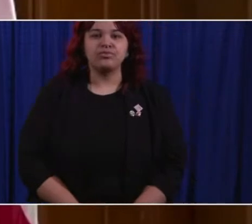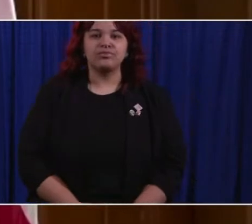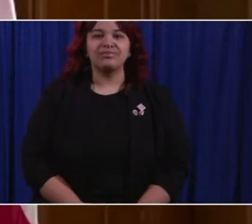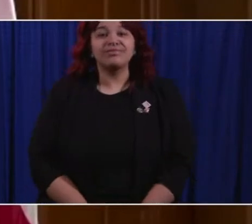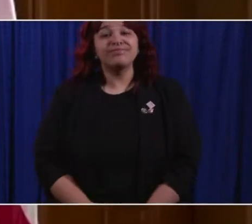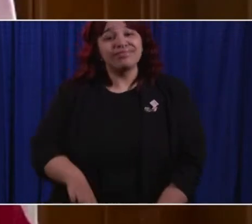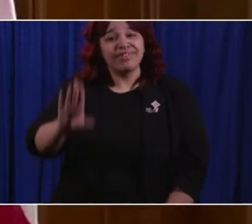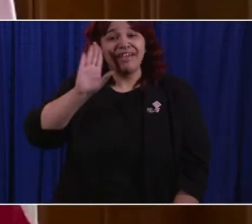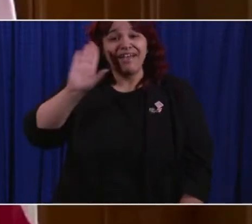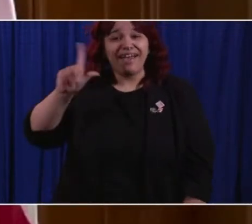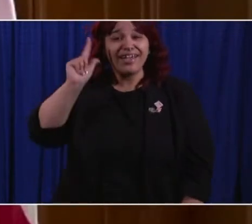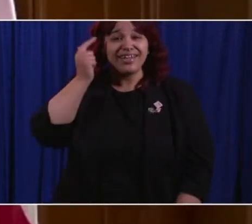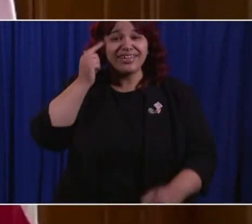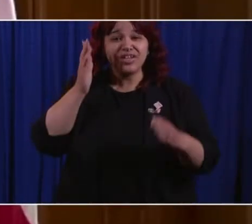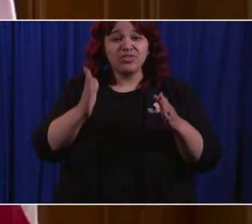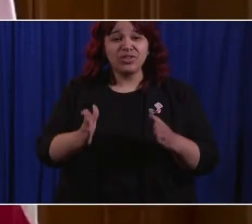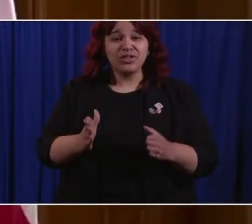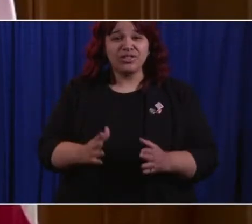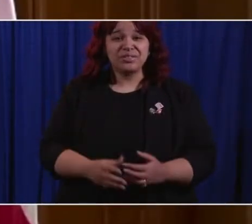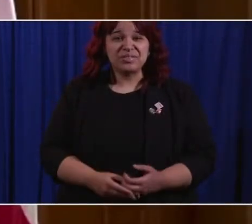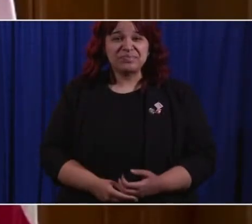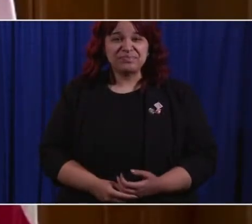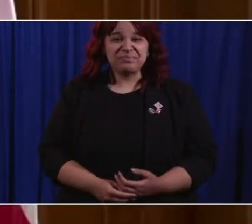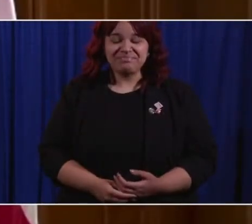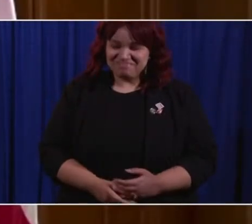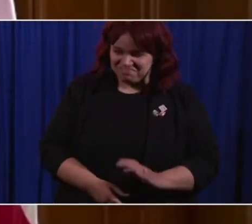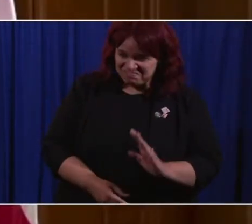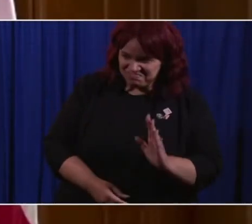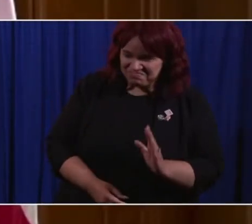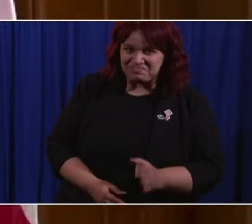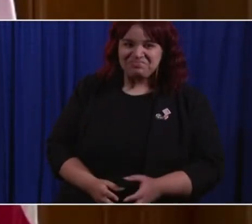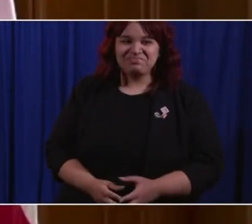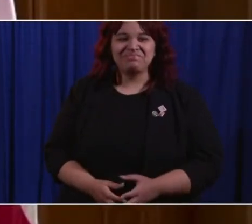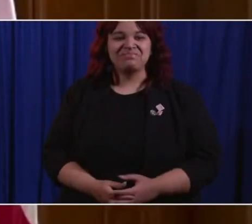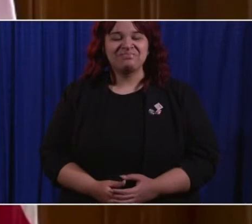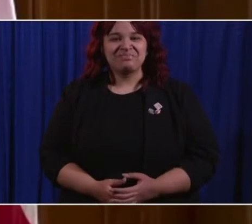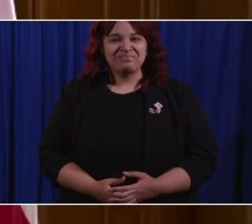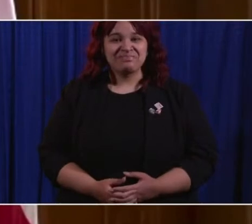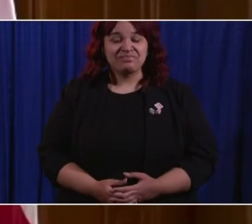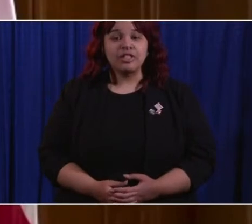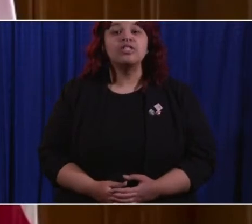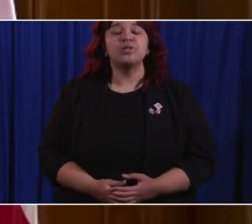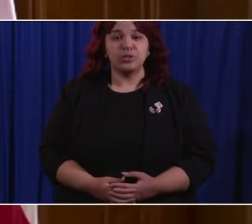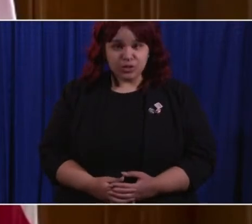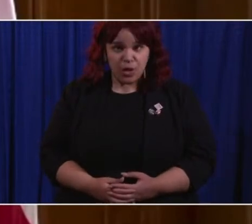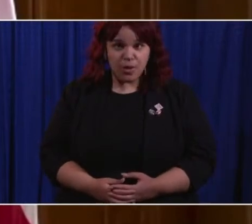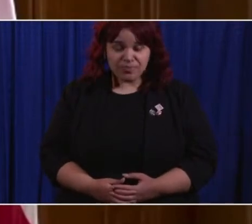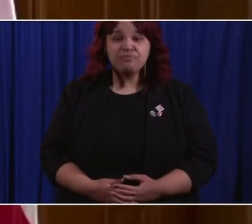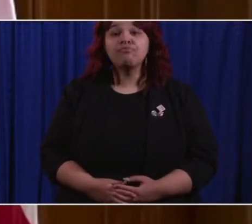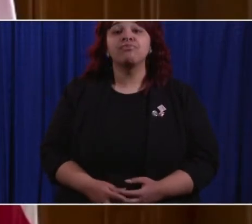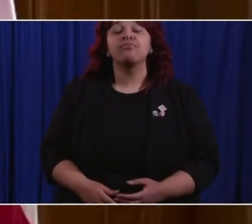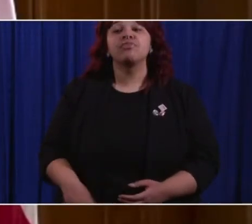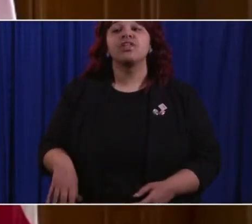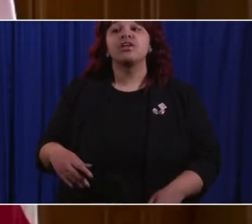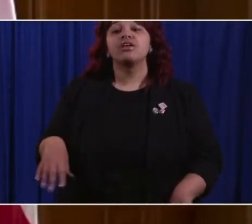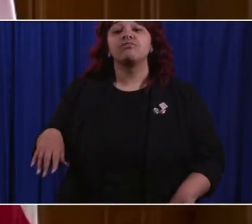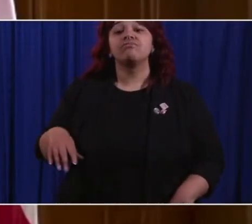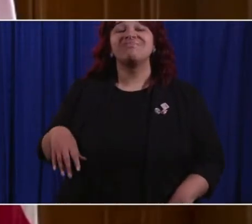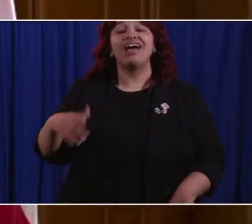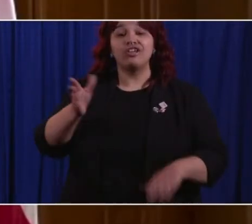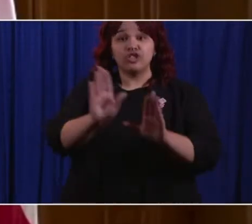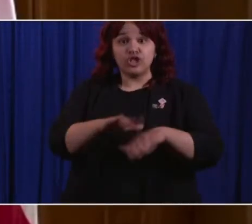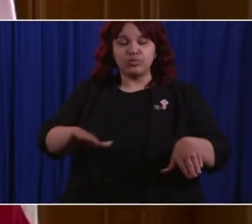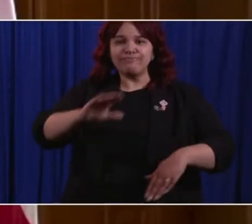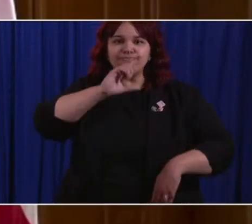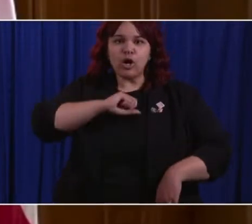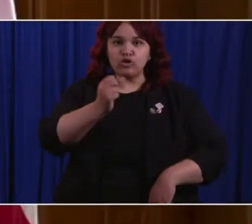Hello, Governor. Hey, Allison. So doctors say that kids 12 and older transmit COVID-19 at the